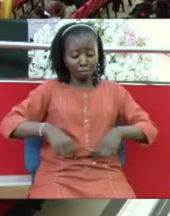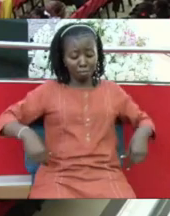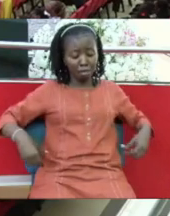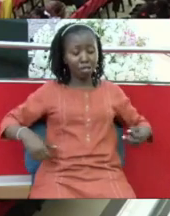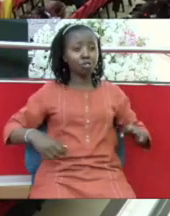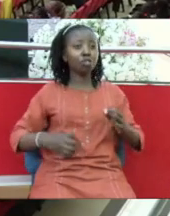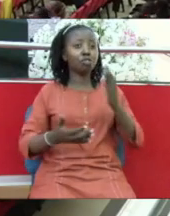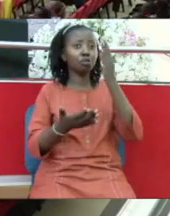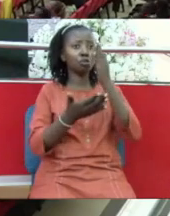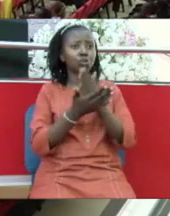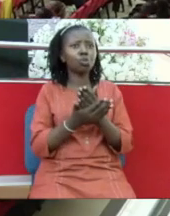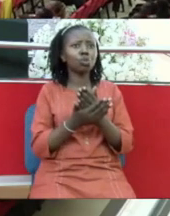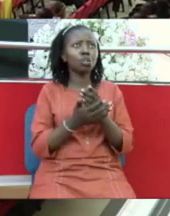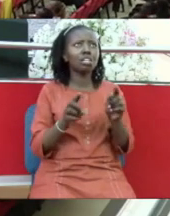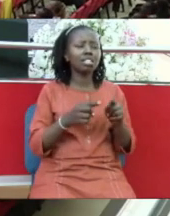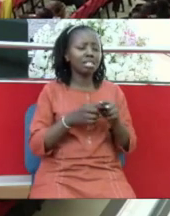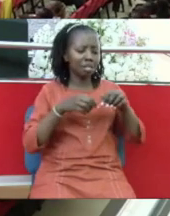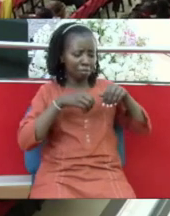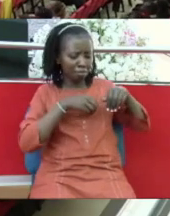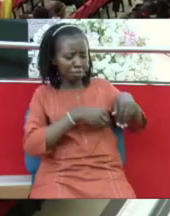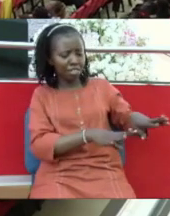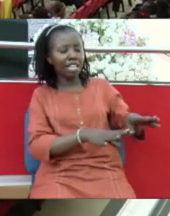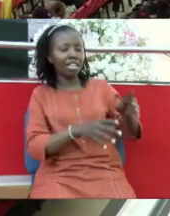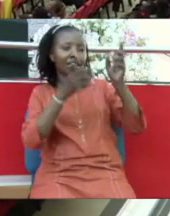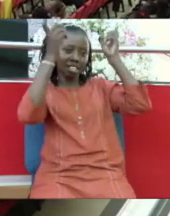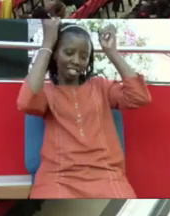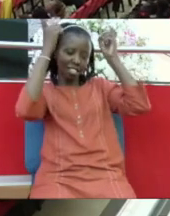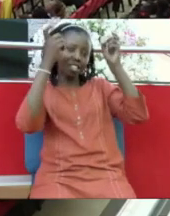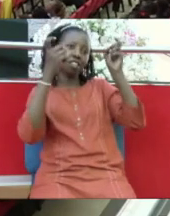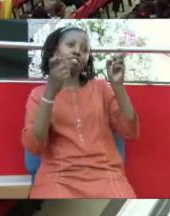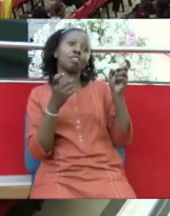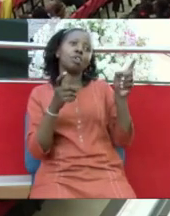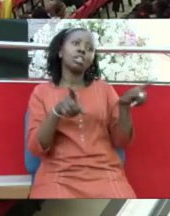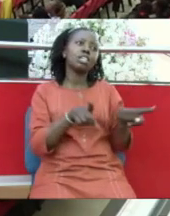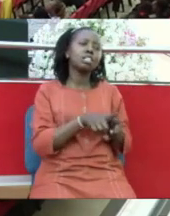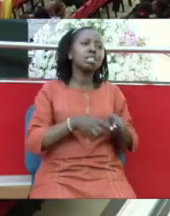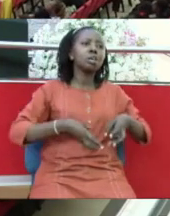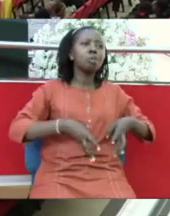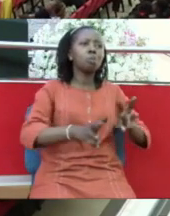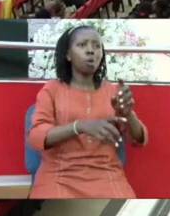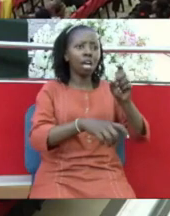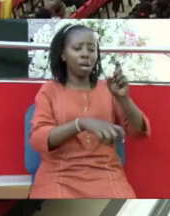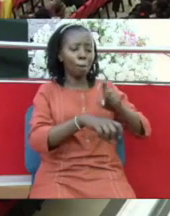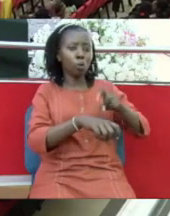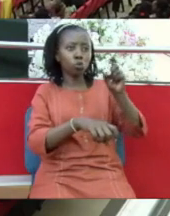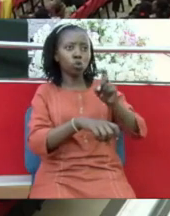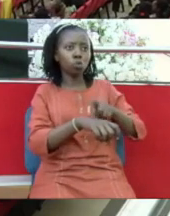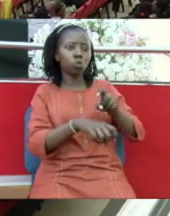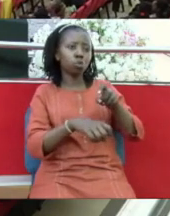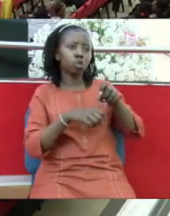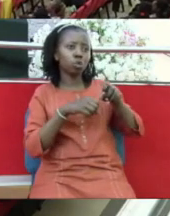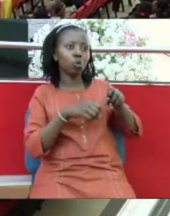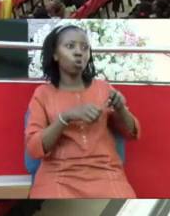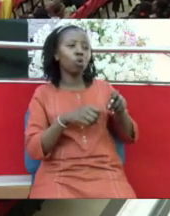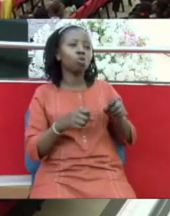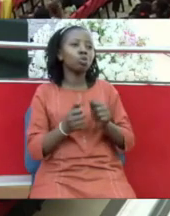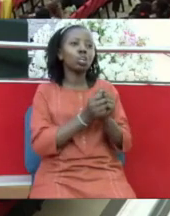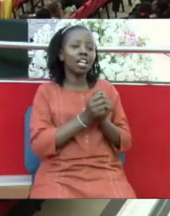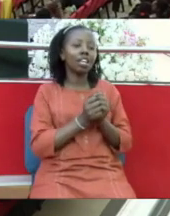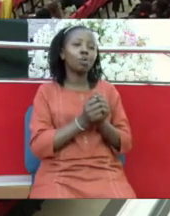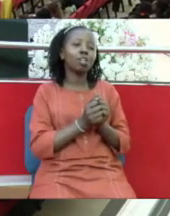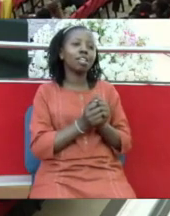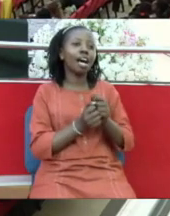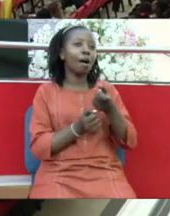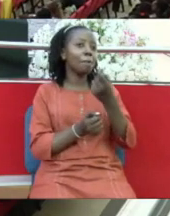kweli, it repels the devil like the way you spray mosquitoes. Wewe unatorosha. Because he is the father of lies. Kwa sababu yeye ndiye.